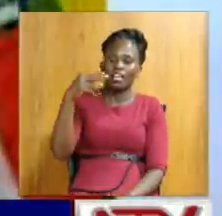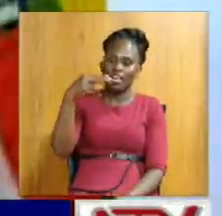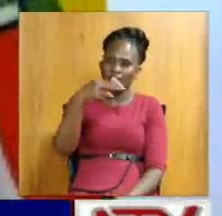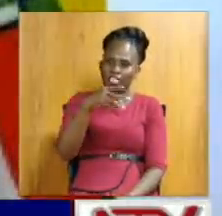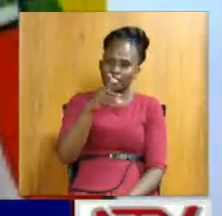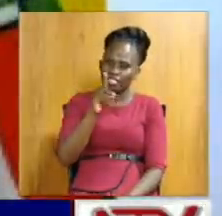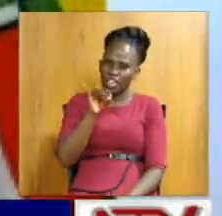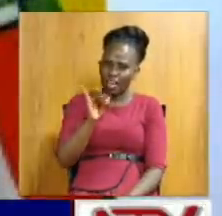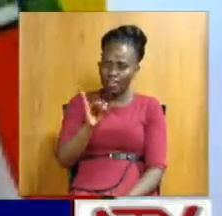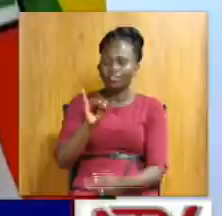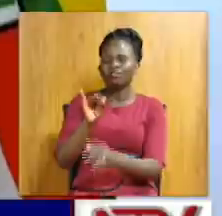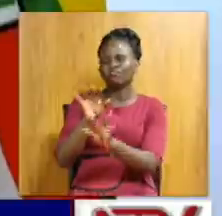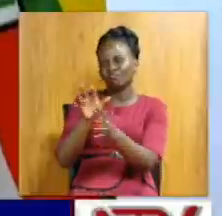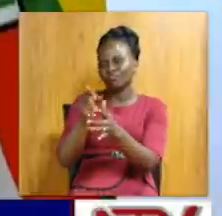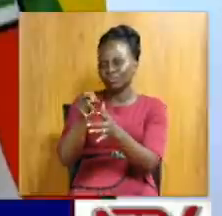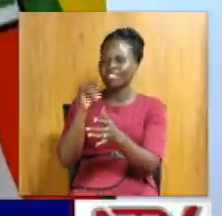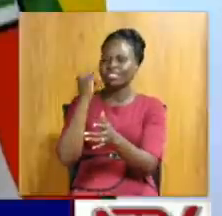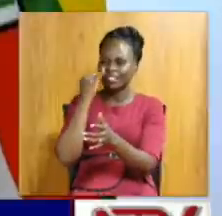but serious,